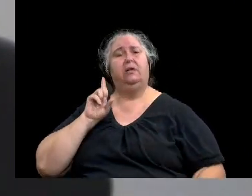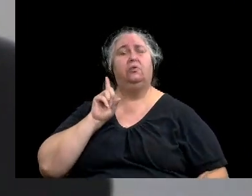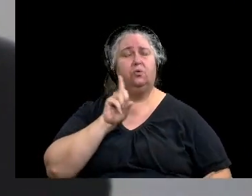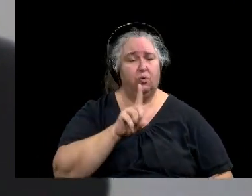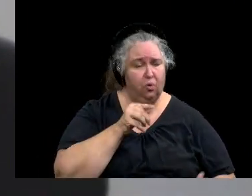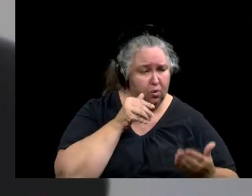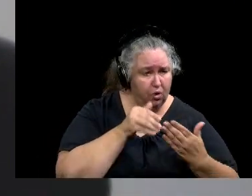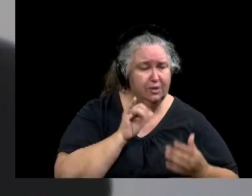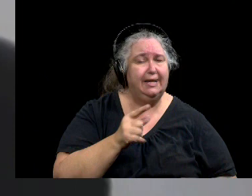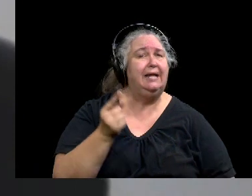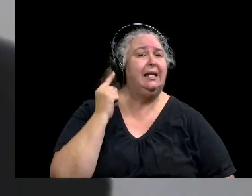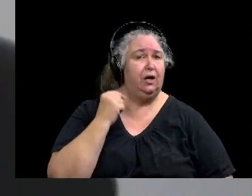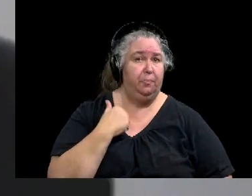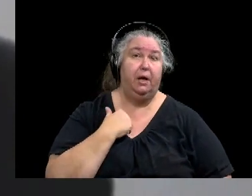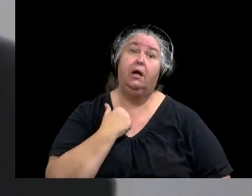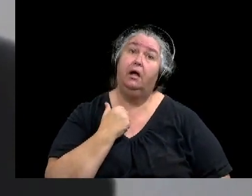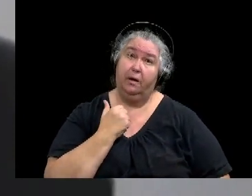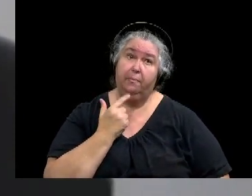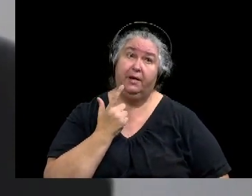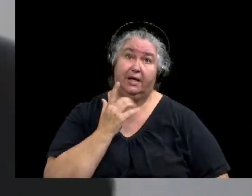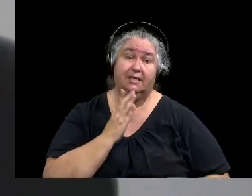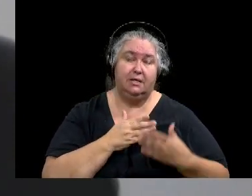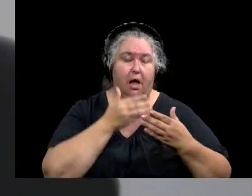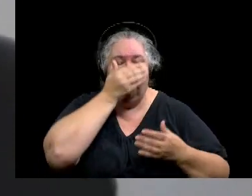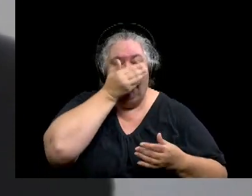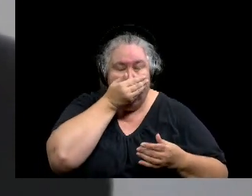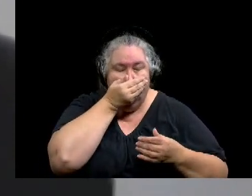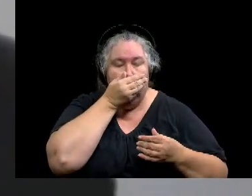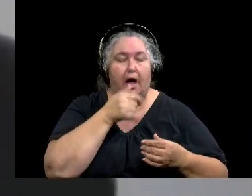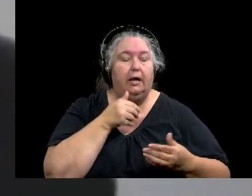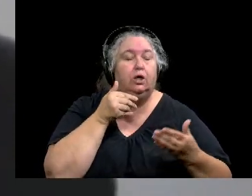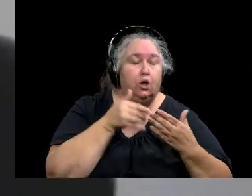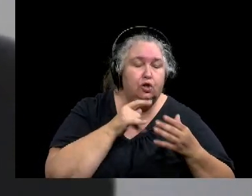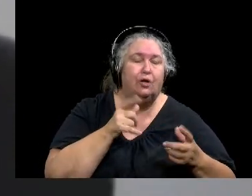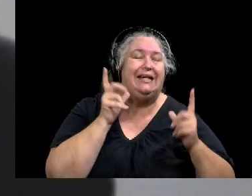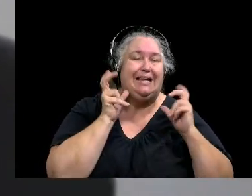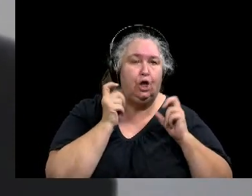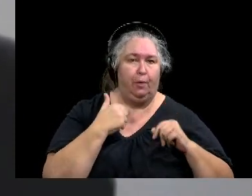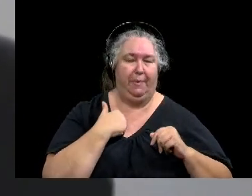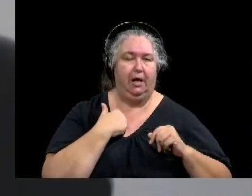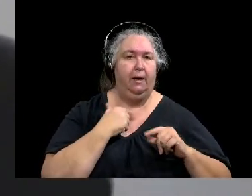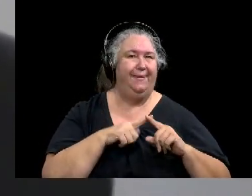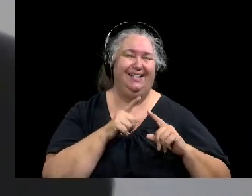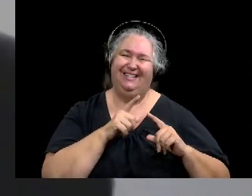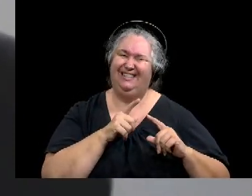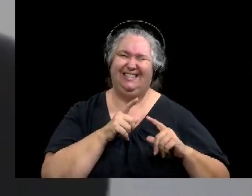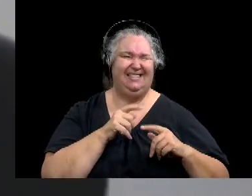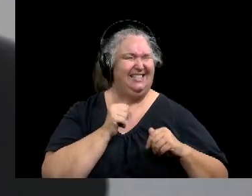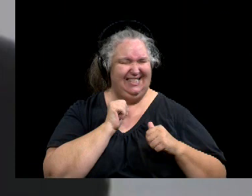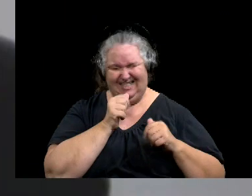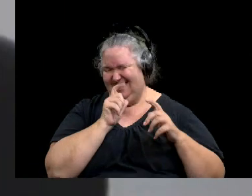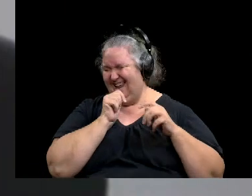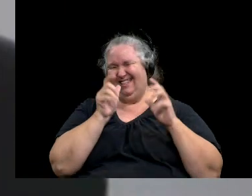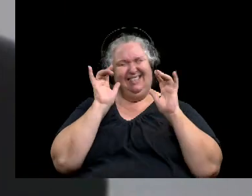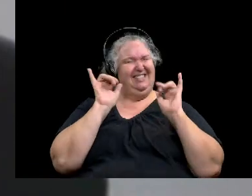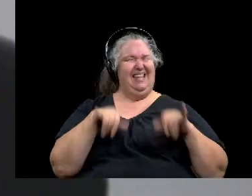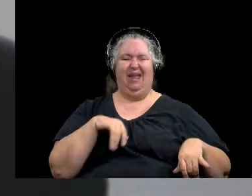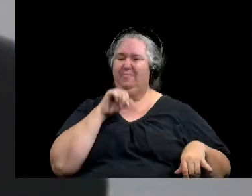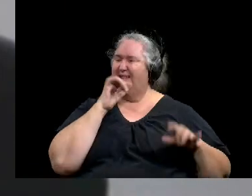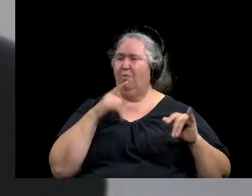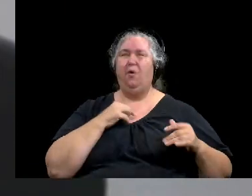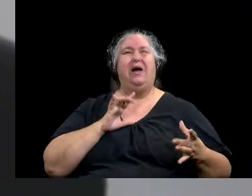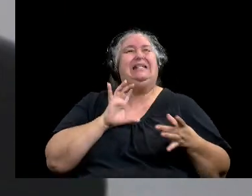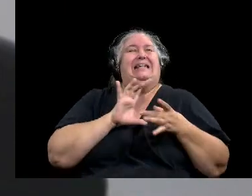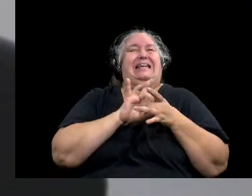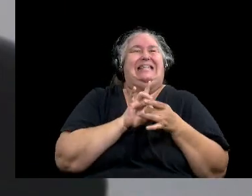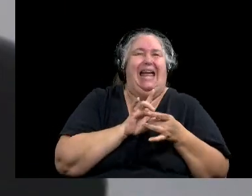they can hear me, because there are mask barriers. So I do have to get very close to patients, but still it's not the same. And we want to connect with patients. We